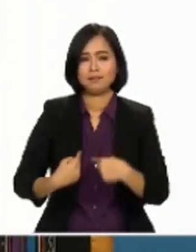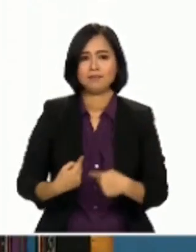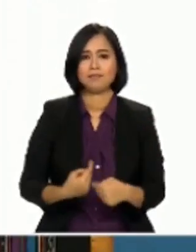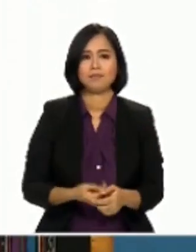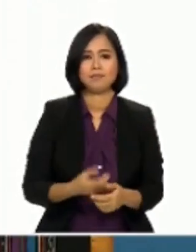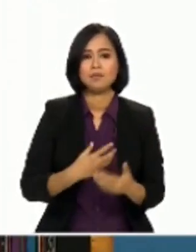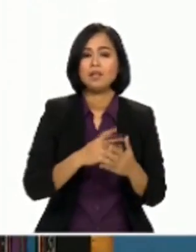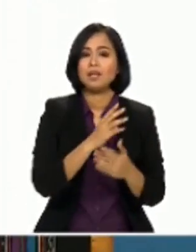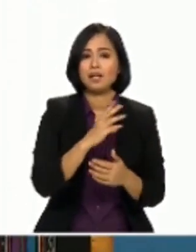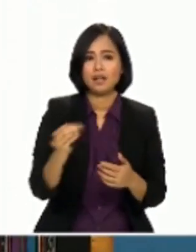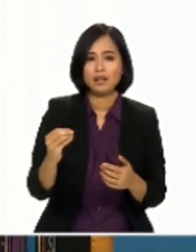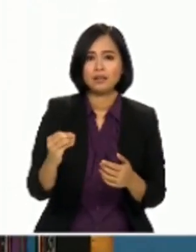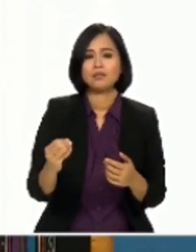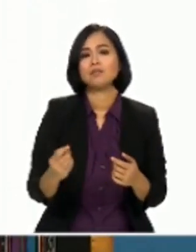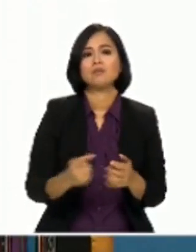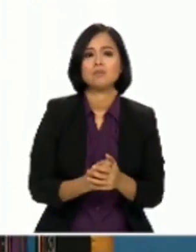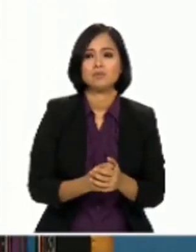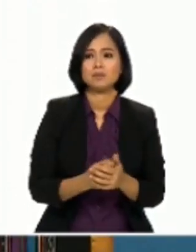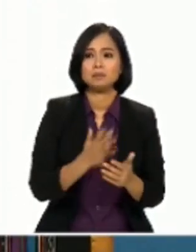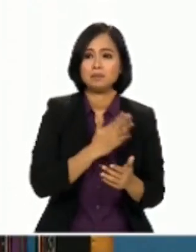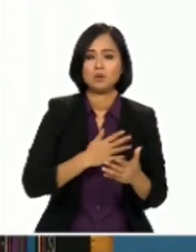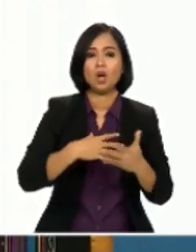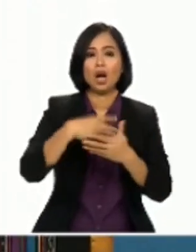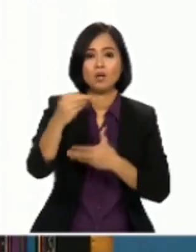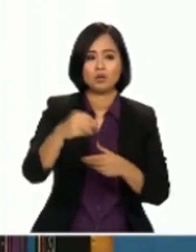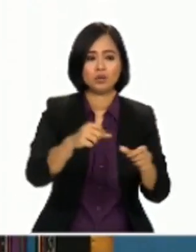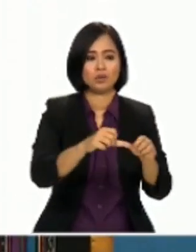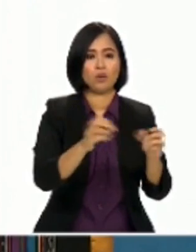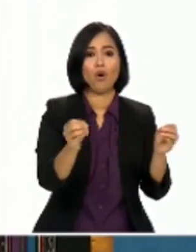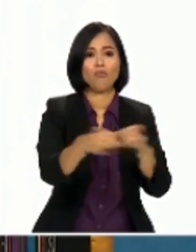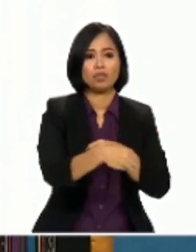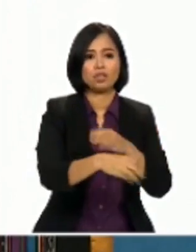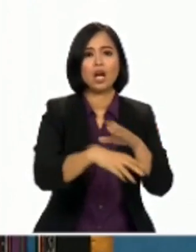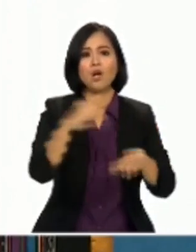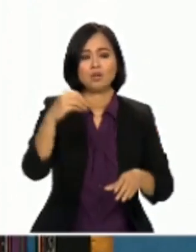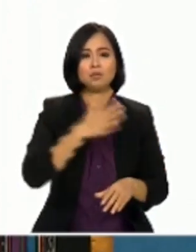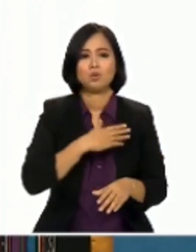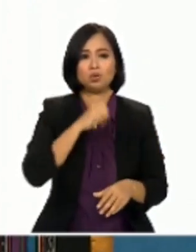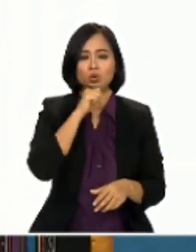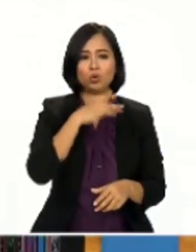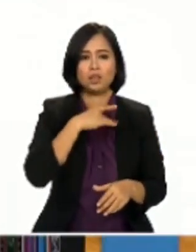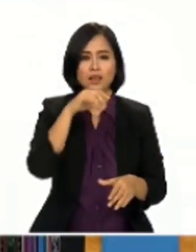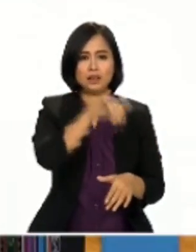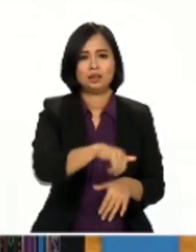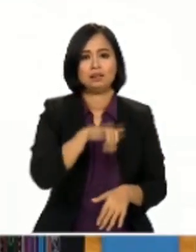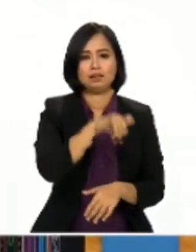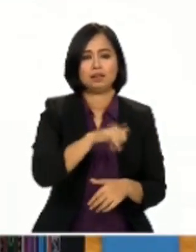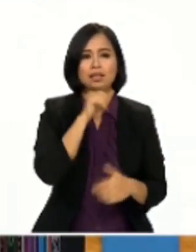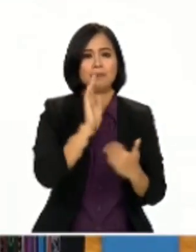out from the premises of the customs area. I do not want them back.